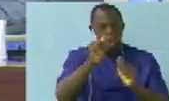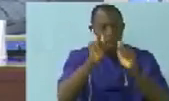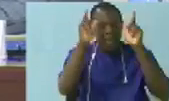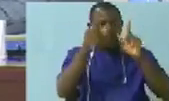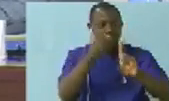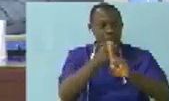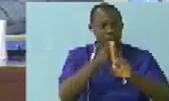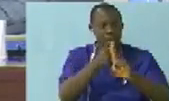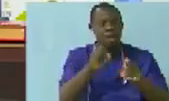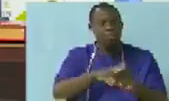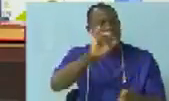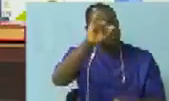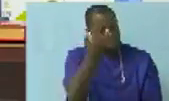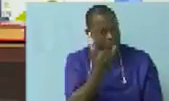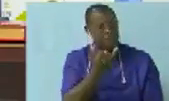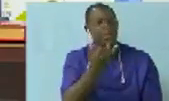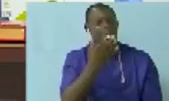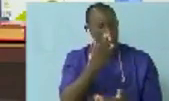Of course it was.